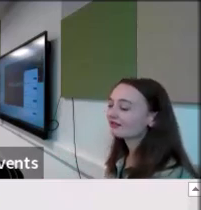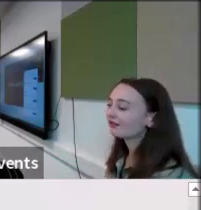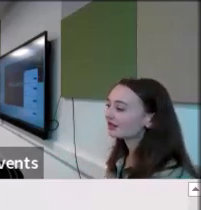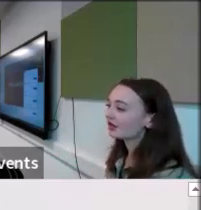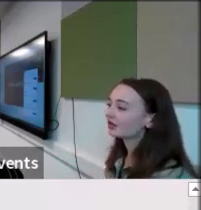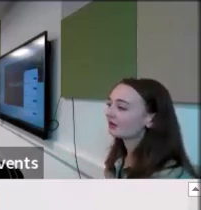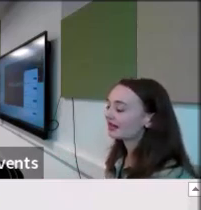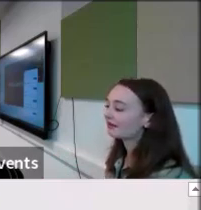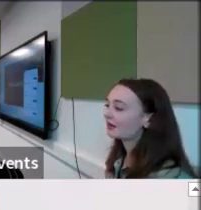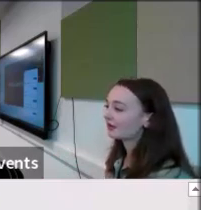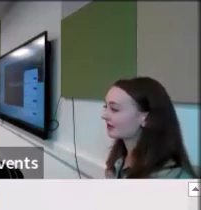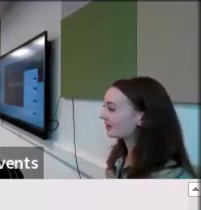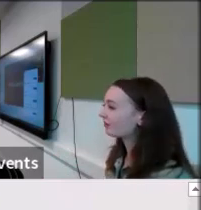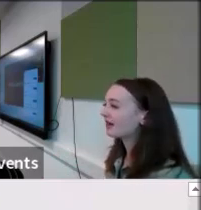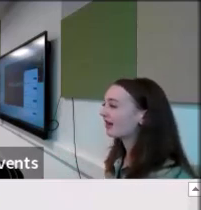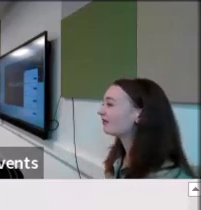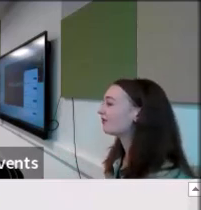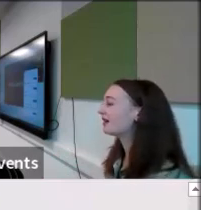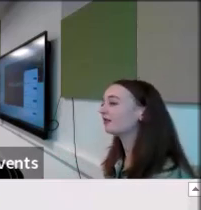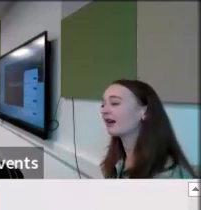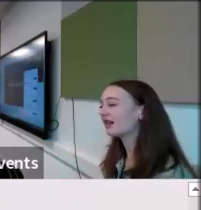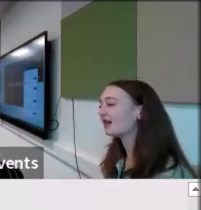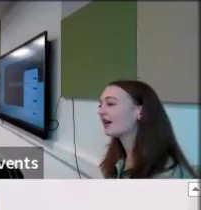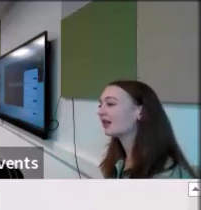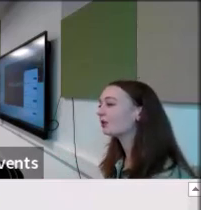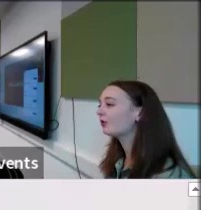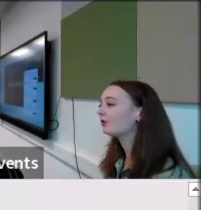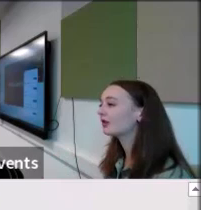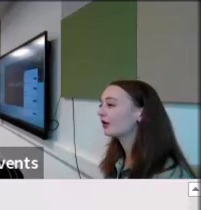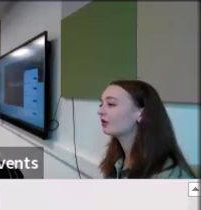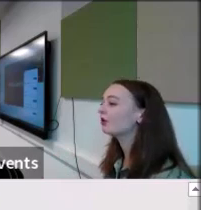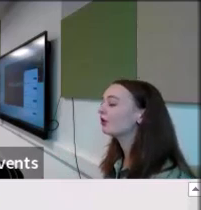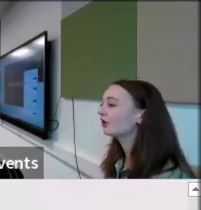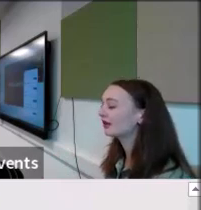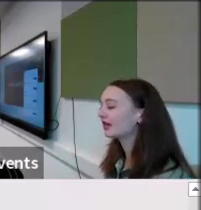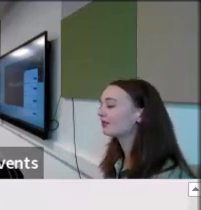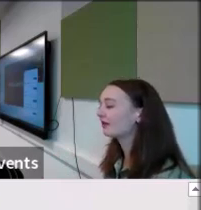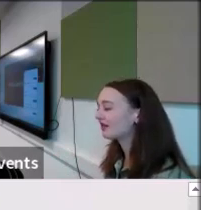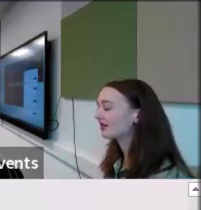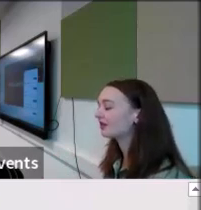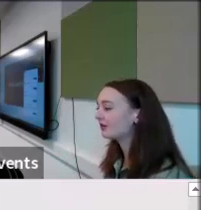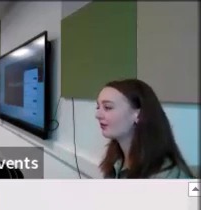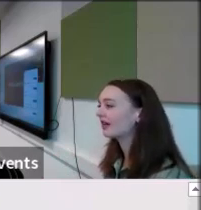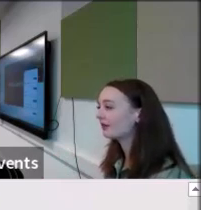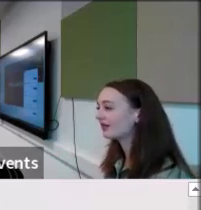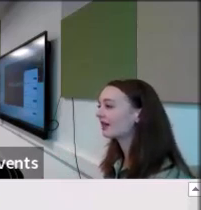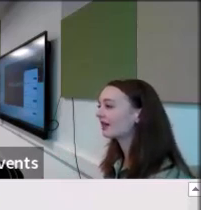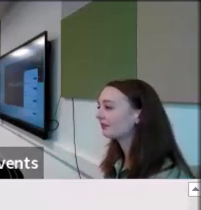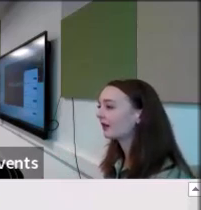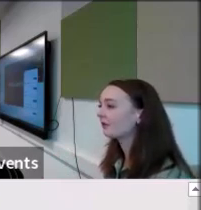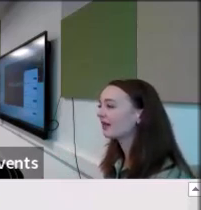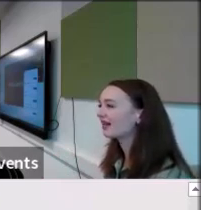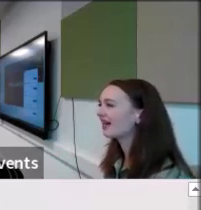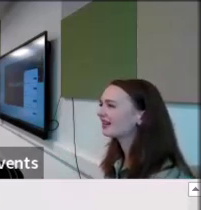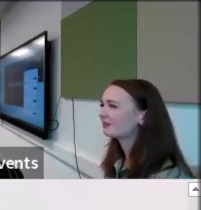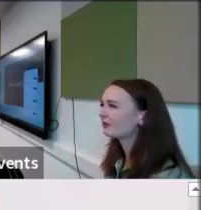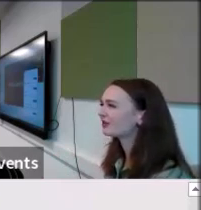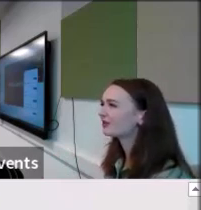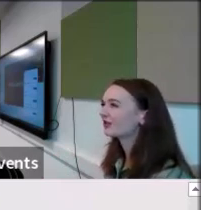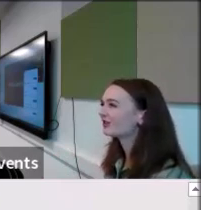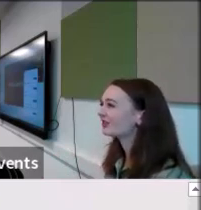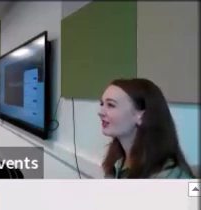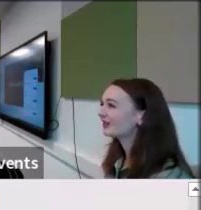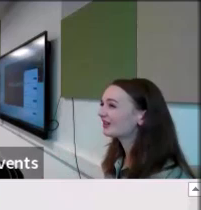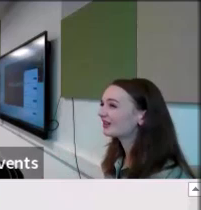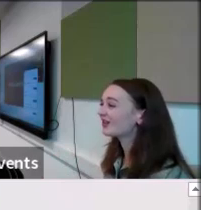yeah, really research what's out there because they don't make that information readily available. So the more lived experiences you can find, the better. And again, I suppose